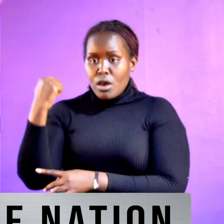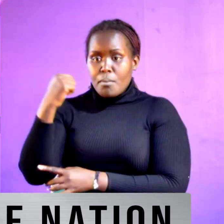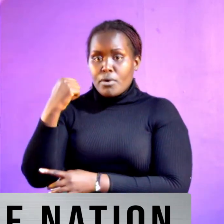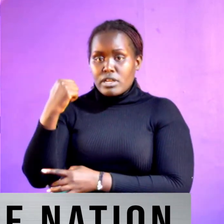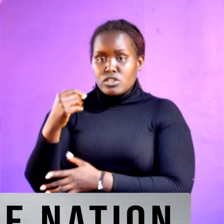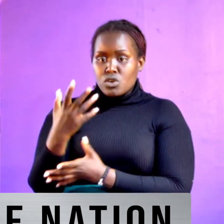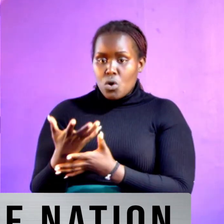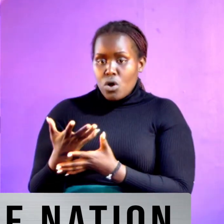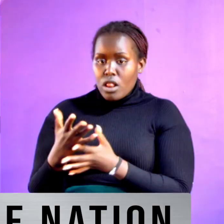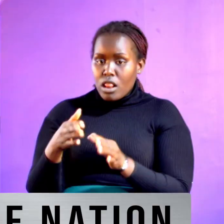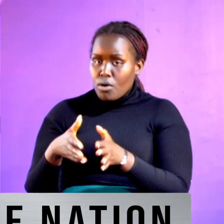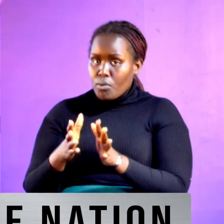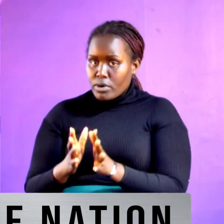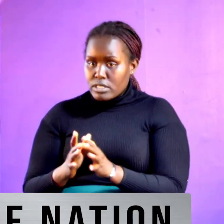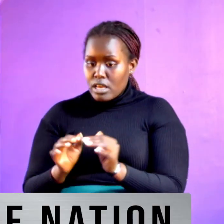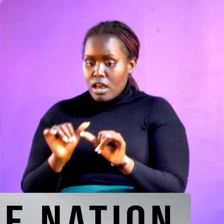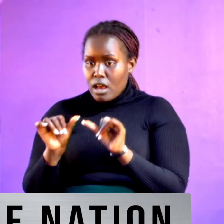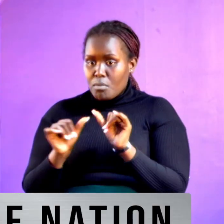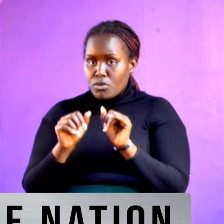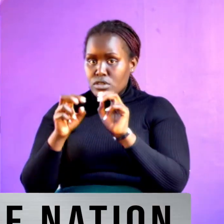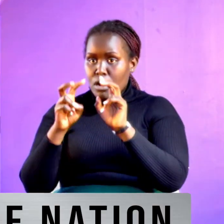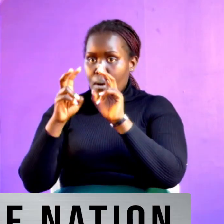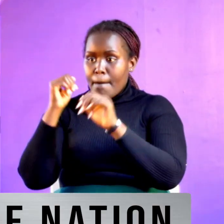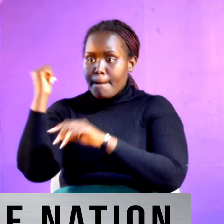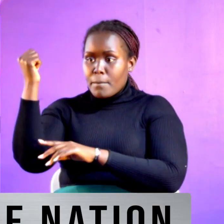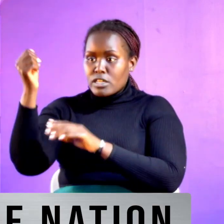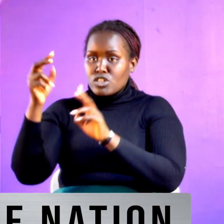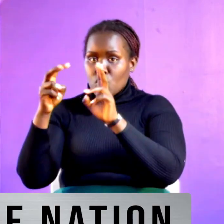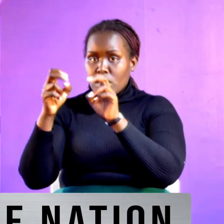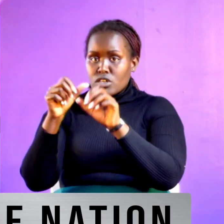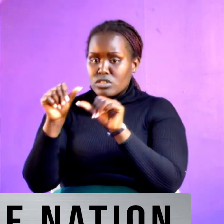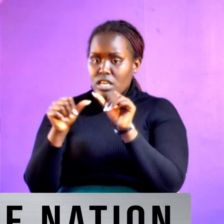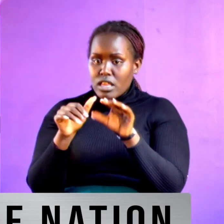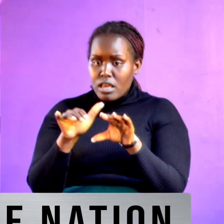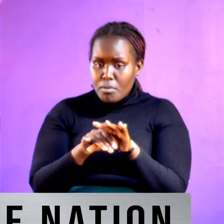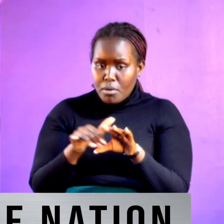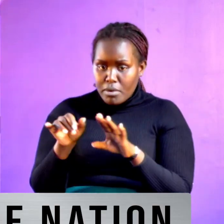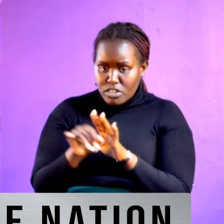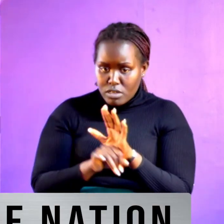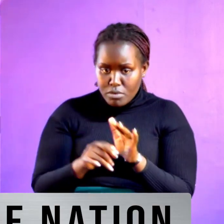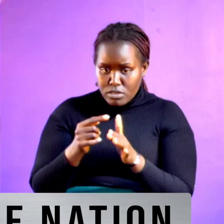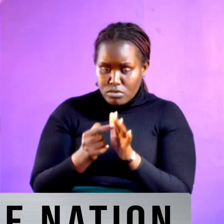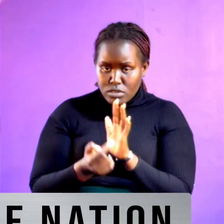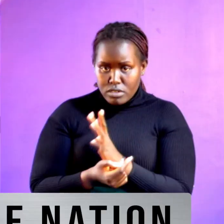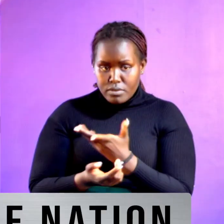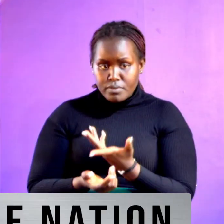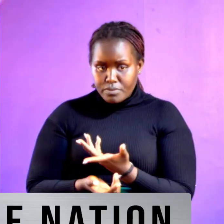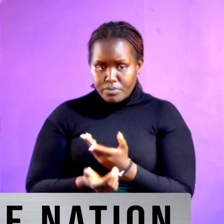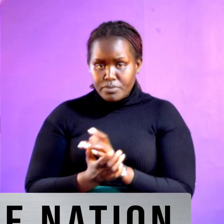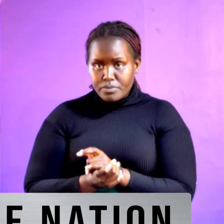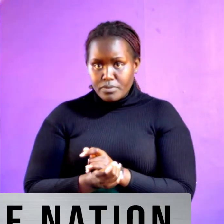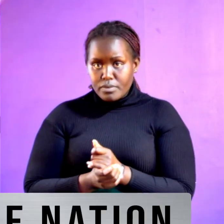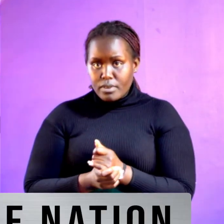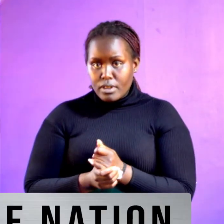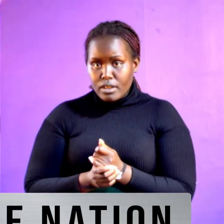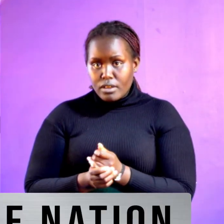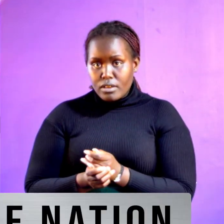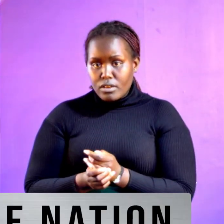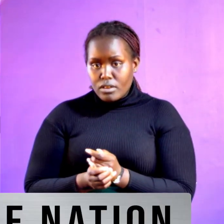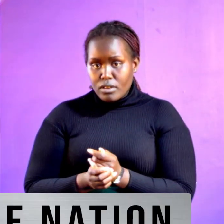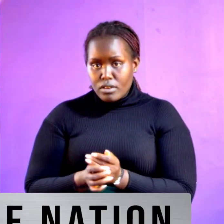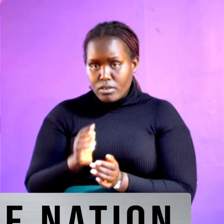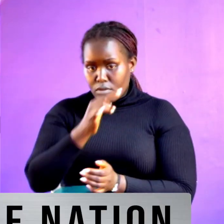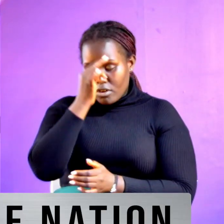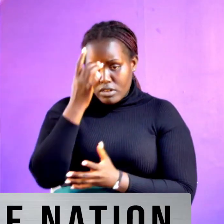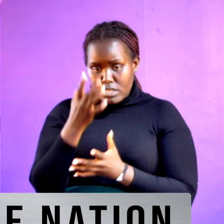When it comes to political issues, and the membership of the social justice movement is not restricted to anyone, because it's a